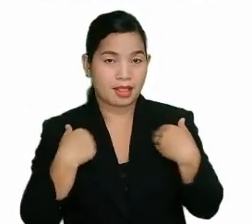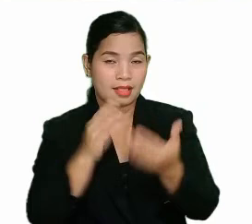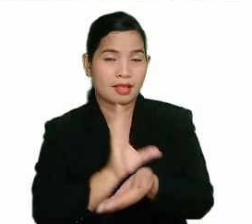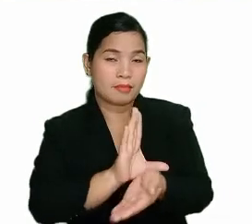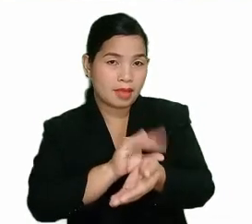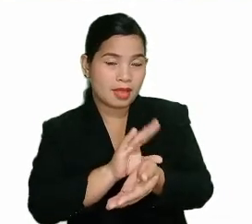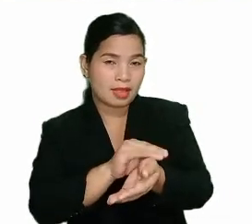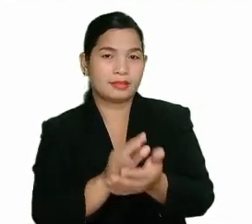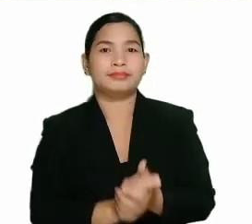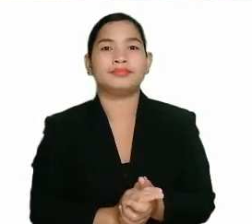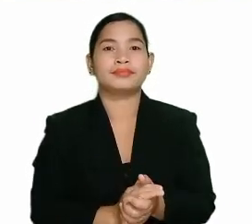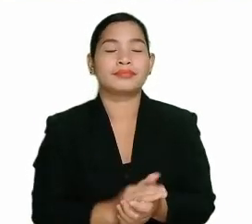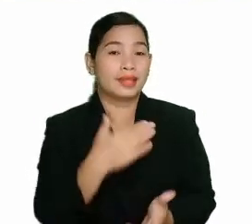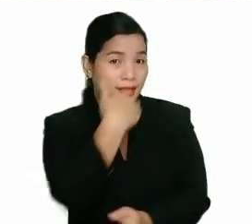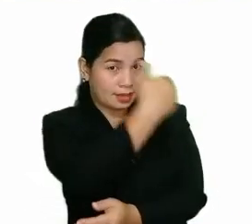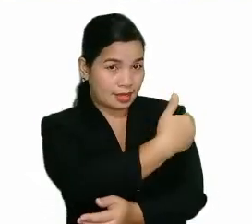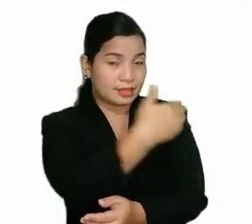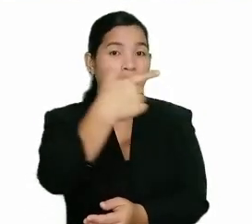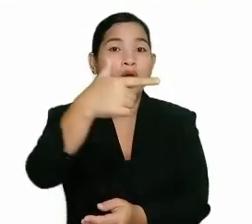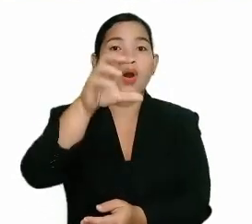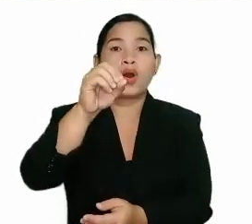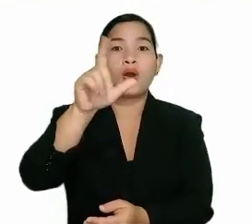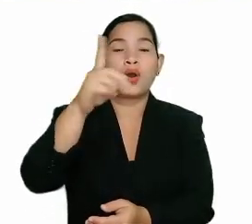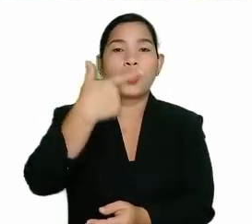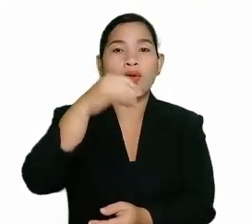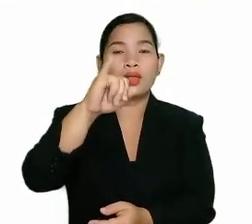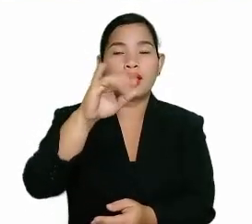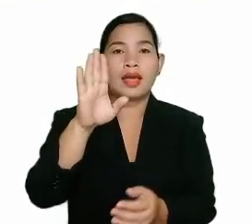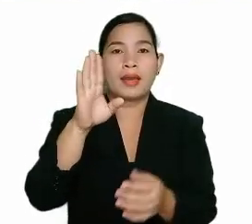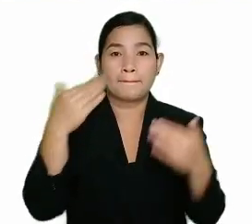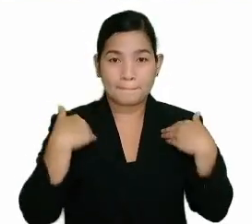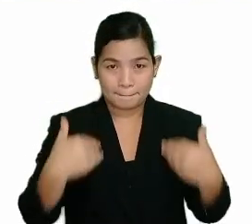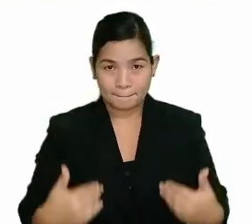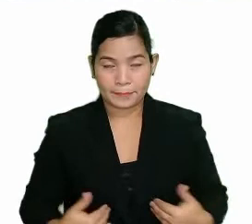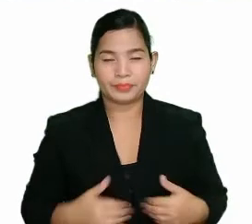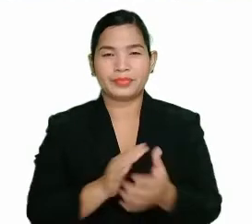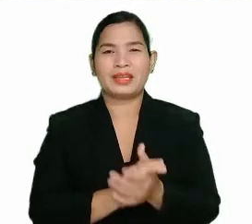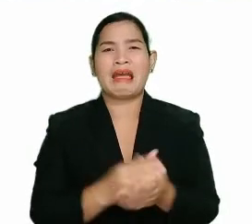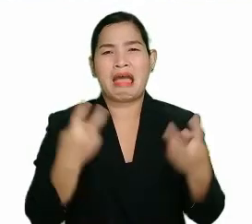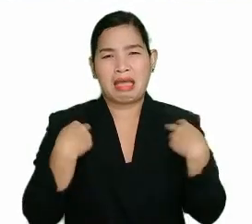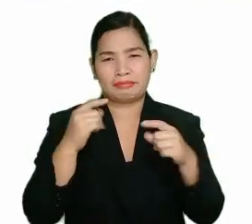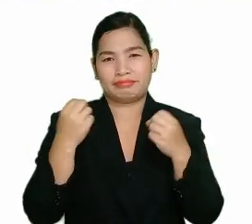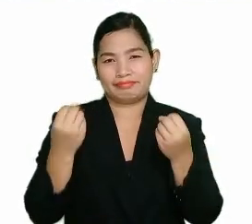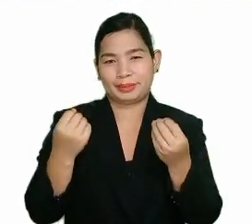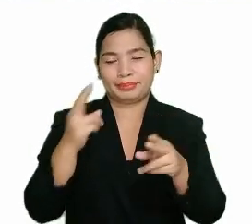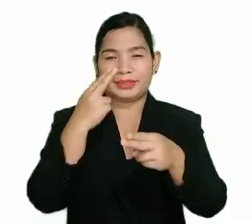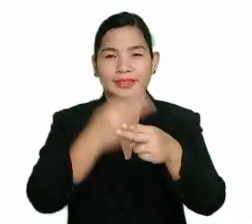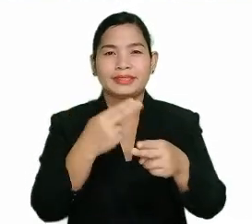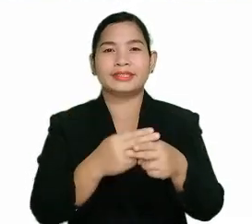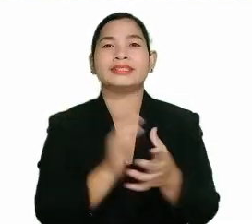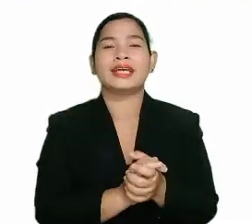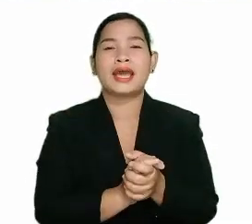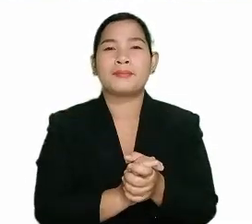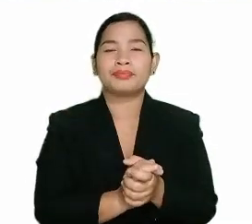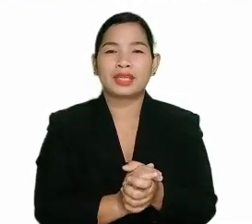reproduction. The Golgi body, along with its many names, the Golgi apparatus, the Golgi